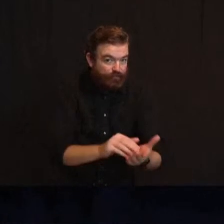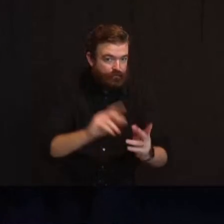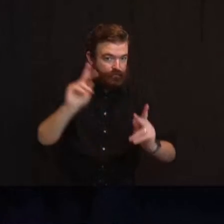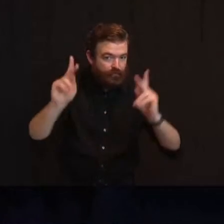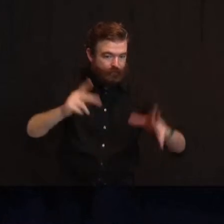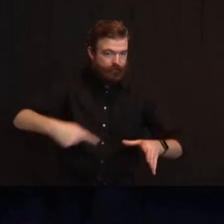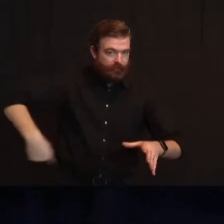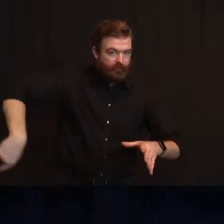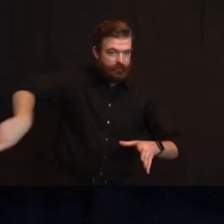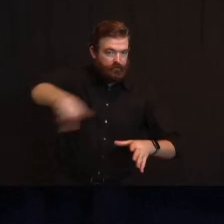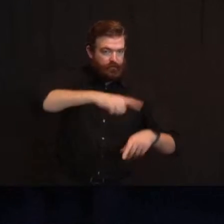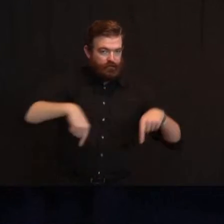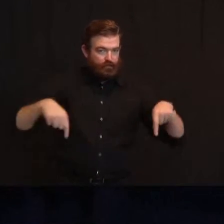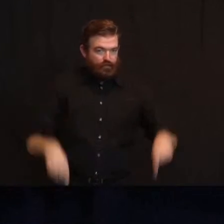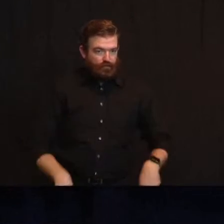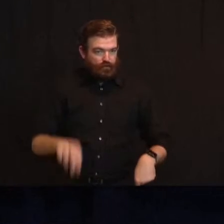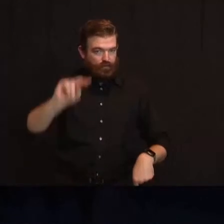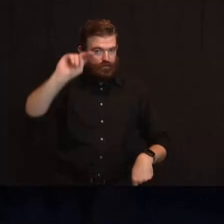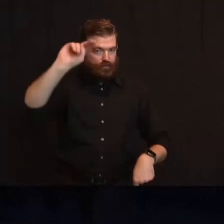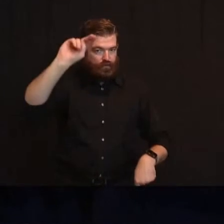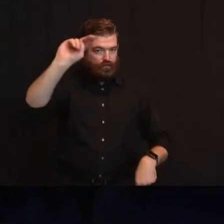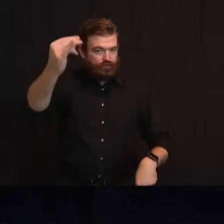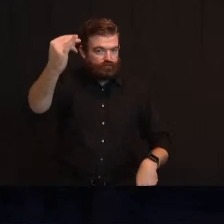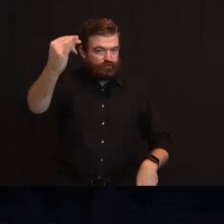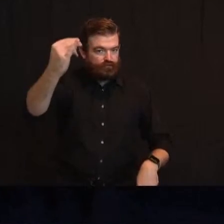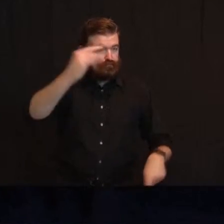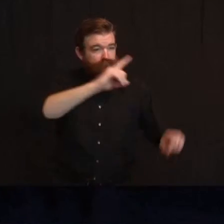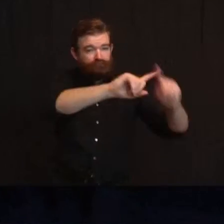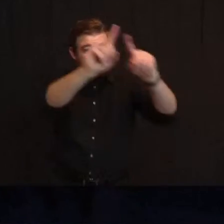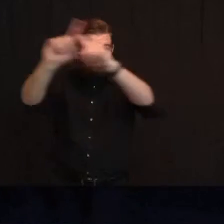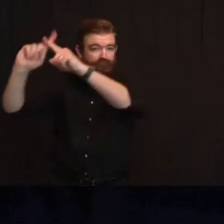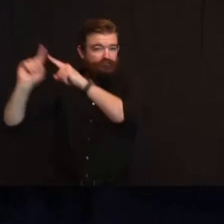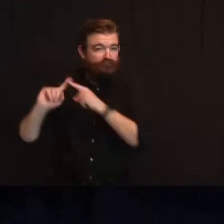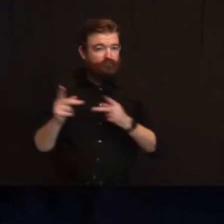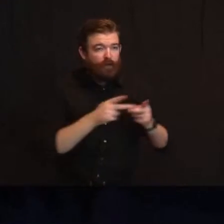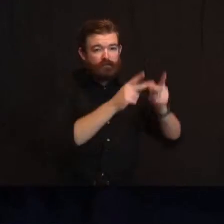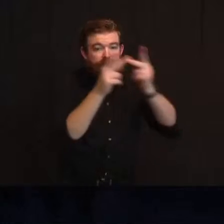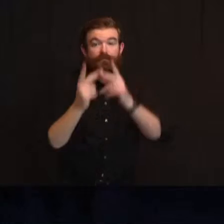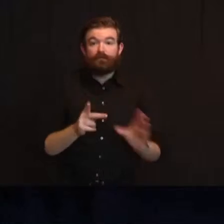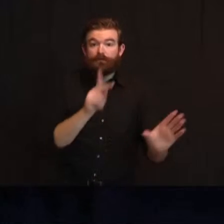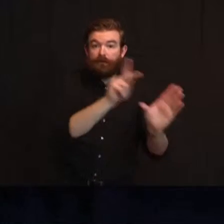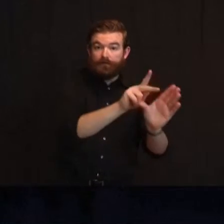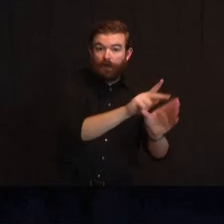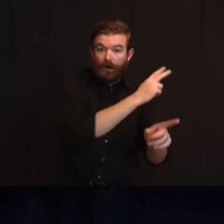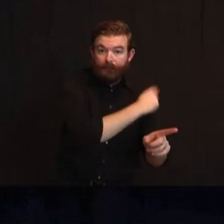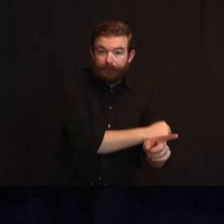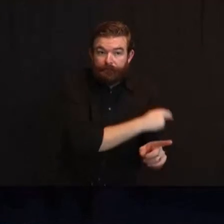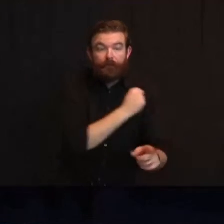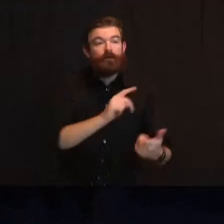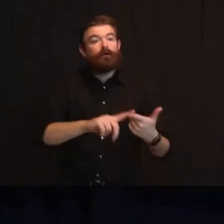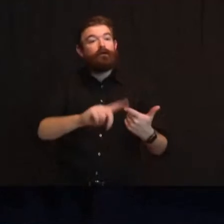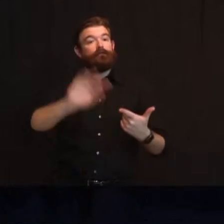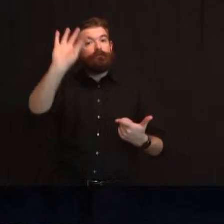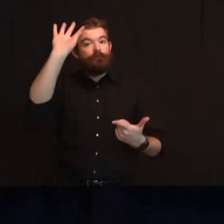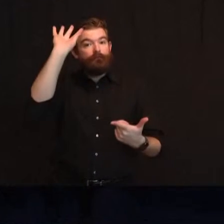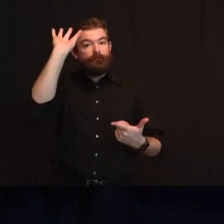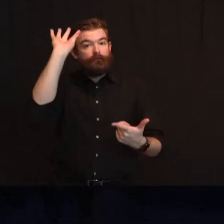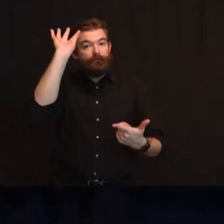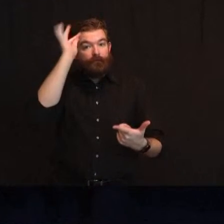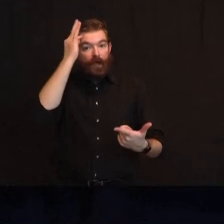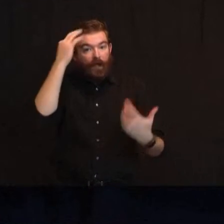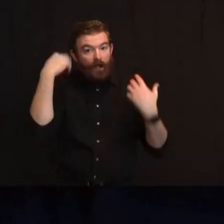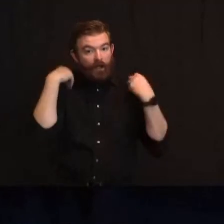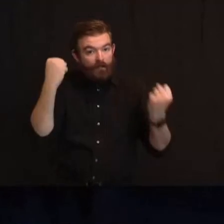including acute pediatric and behavioral health hospitals, psychiatric facilities, federally qualified health centers,